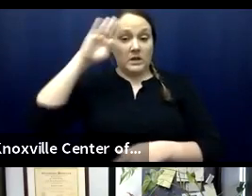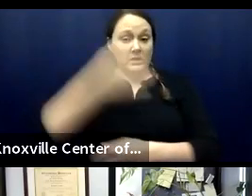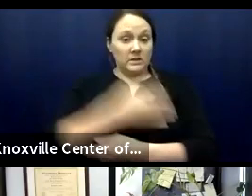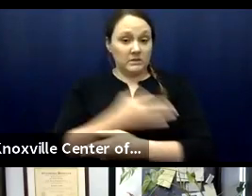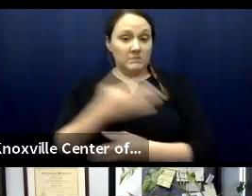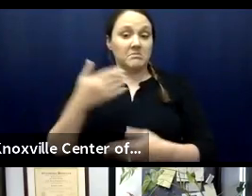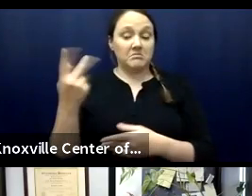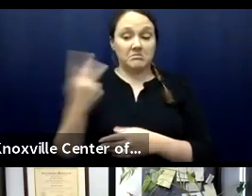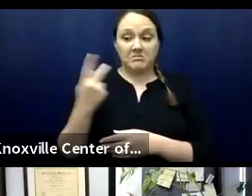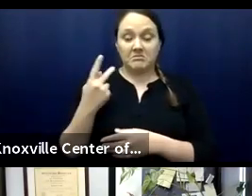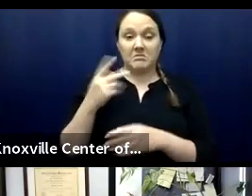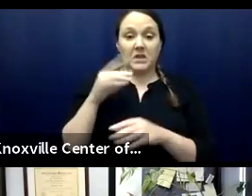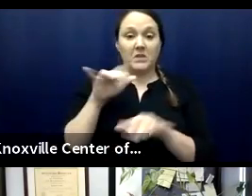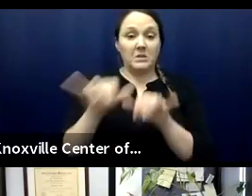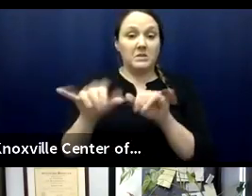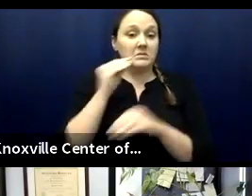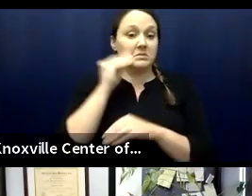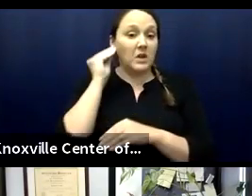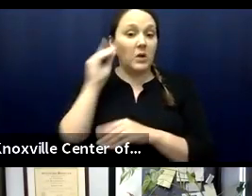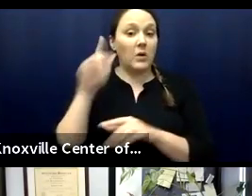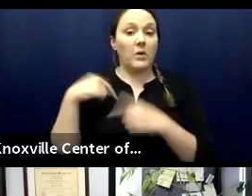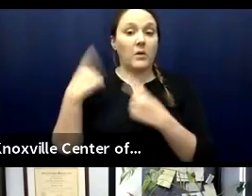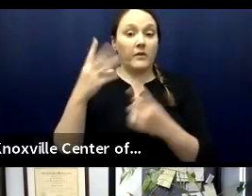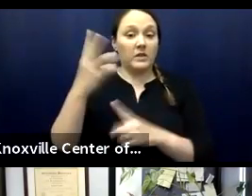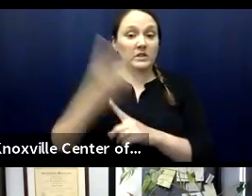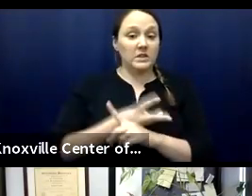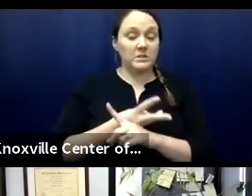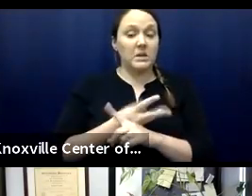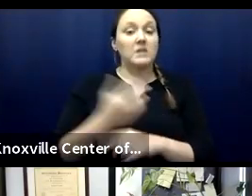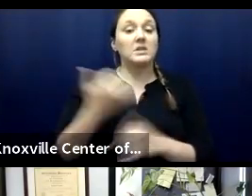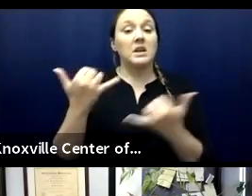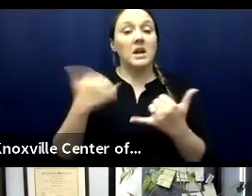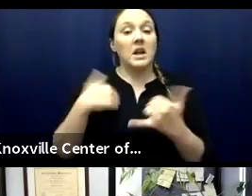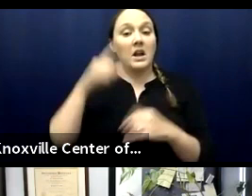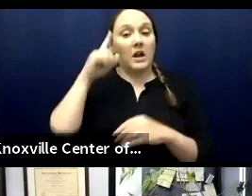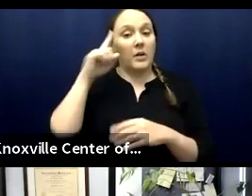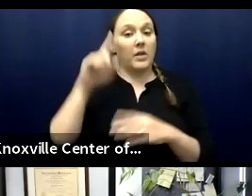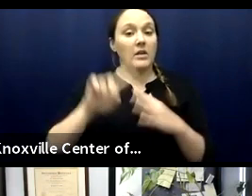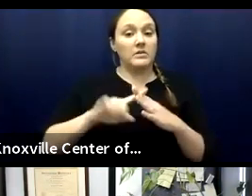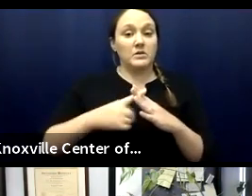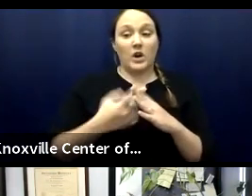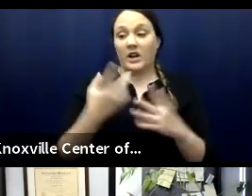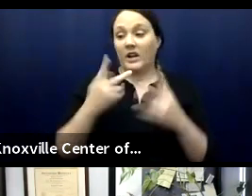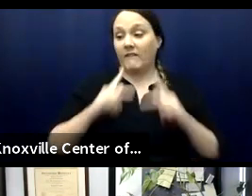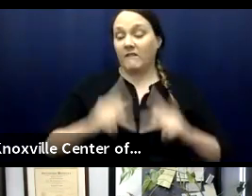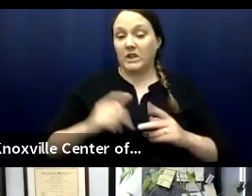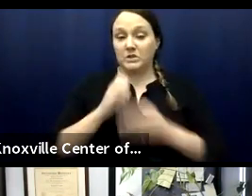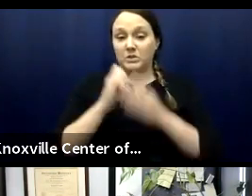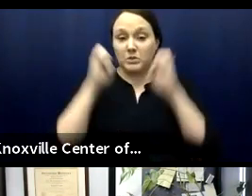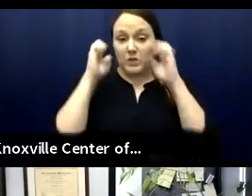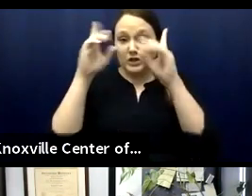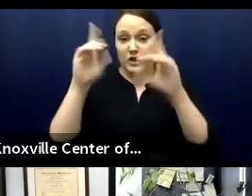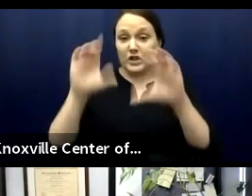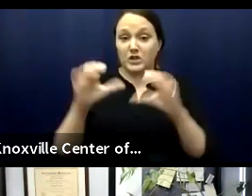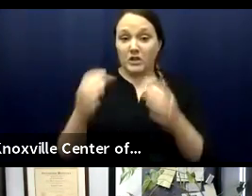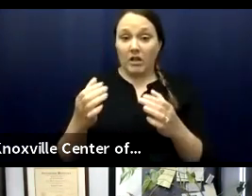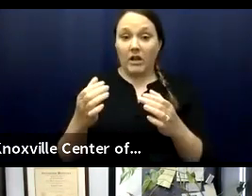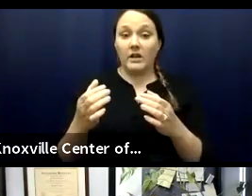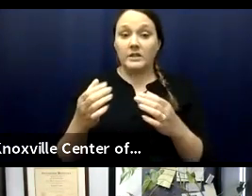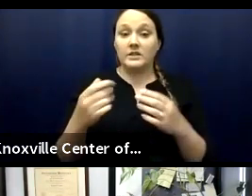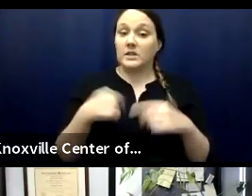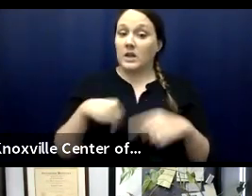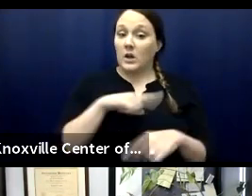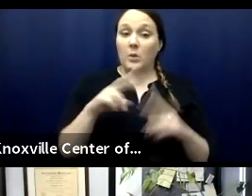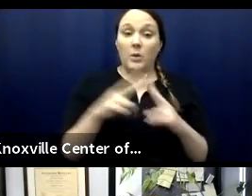now, Dean Hill Recreational Center is starting physical education classes, and we're very happy